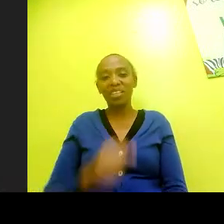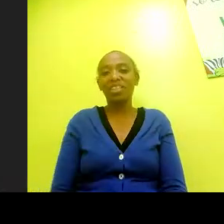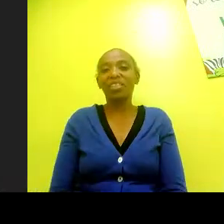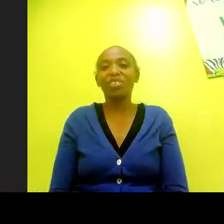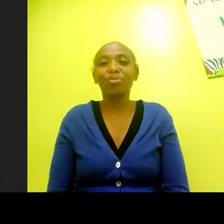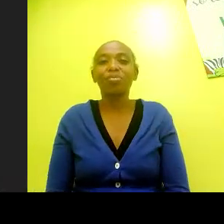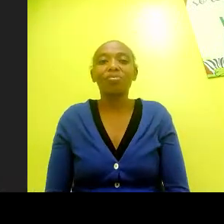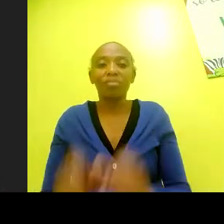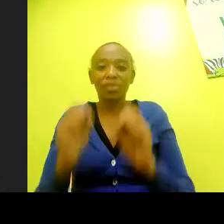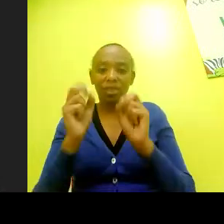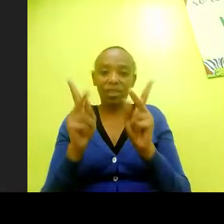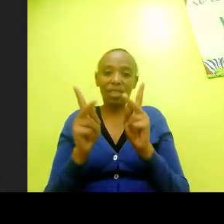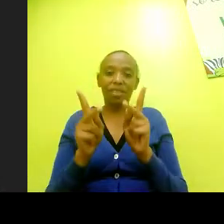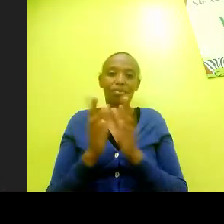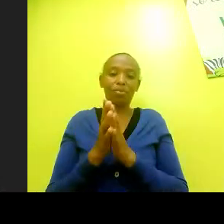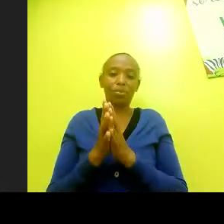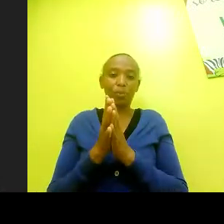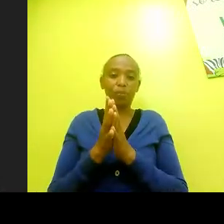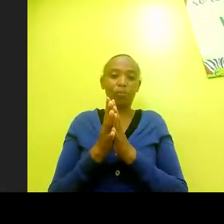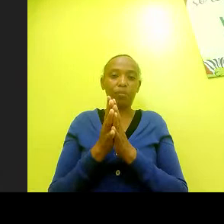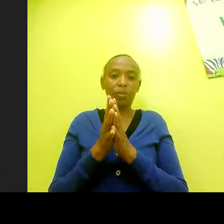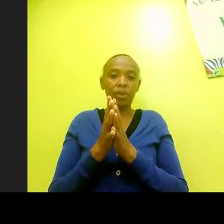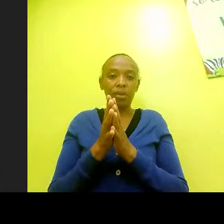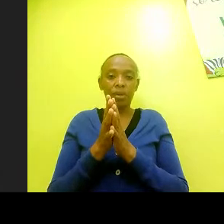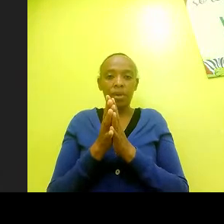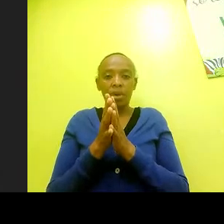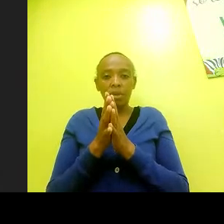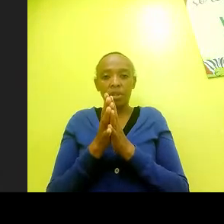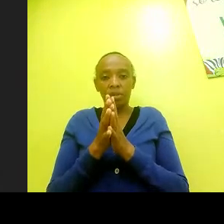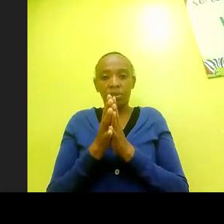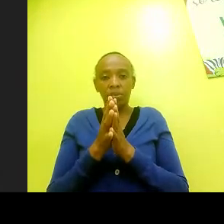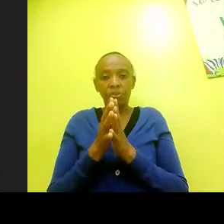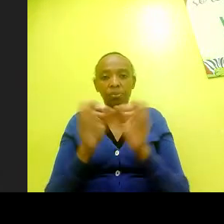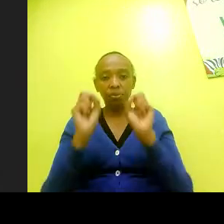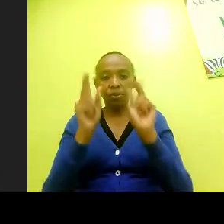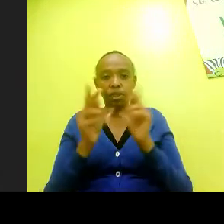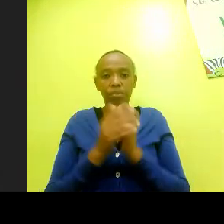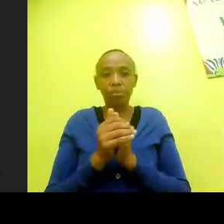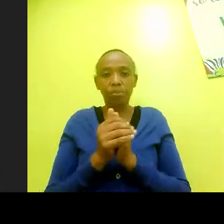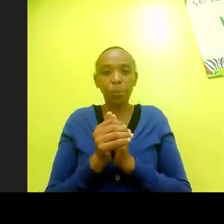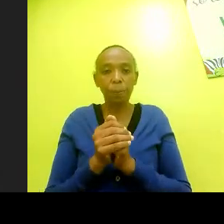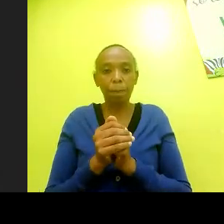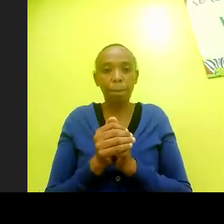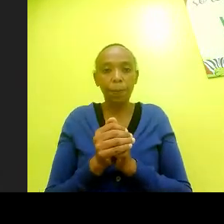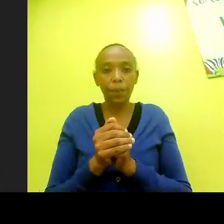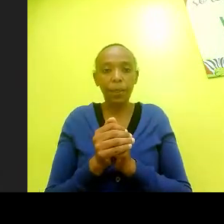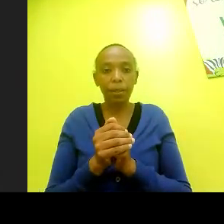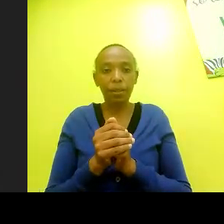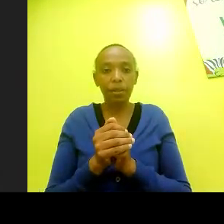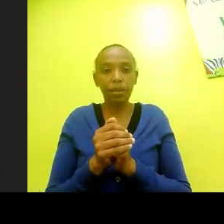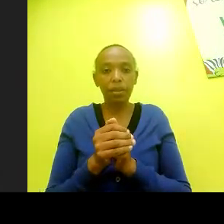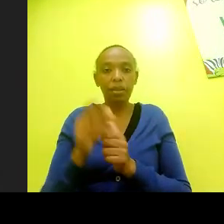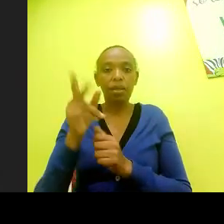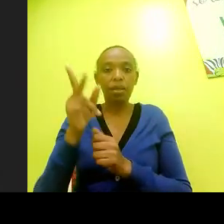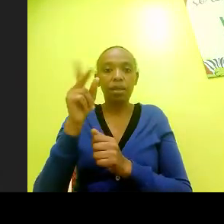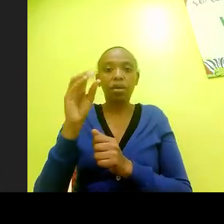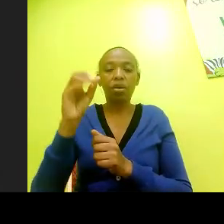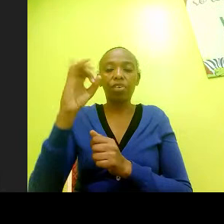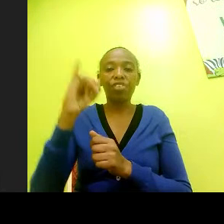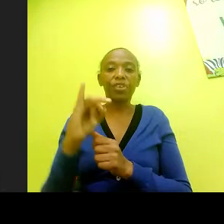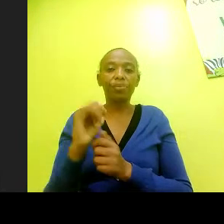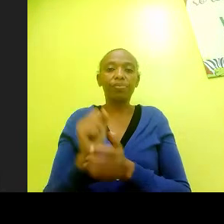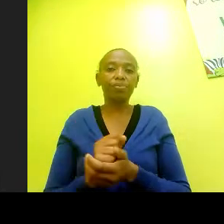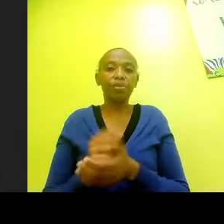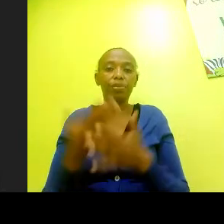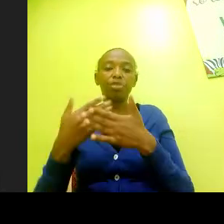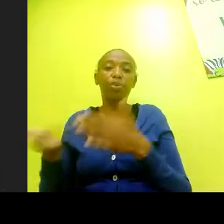right. Yeah, sorry. All right. Mr. Kofi, over to you before we